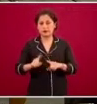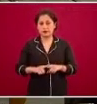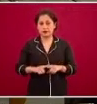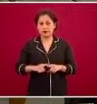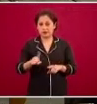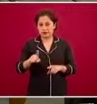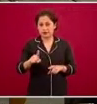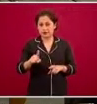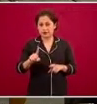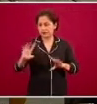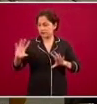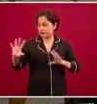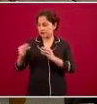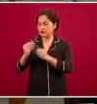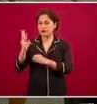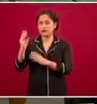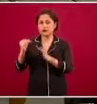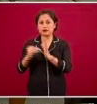26,529 cases.